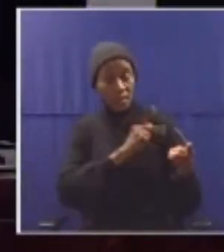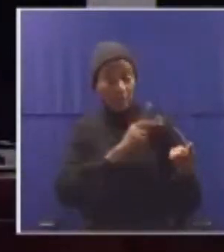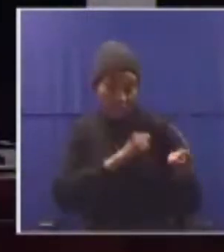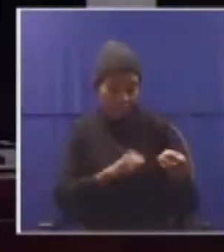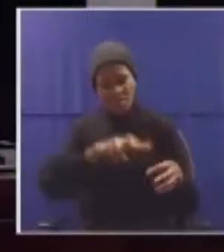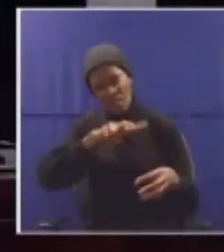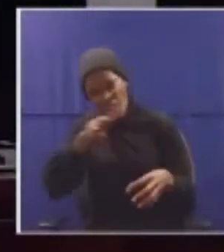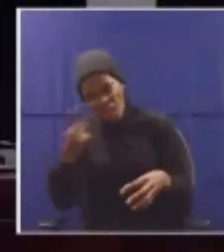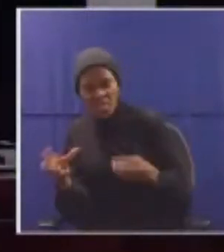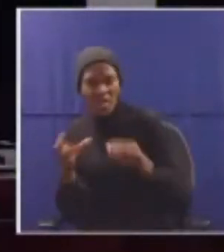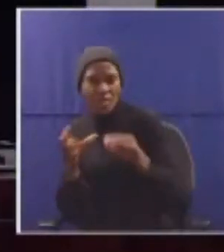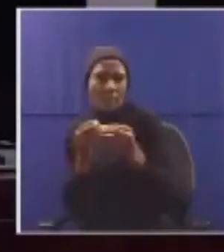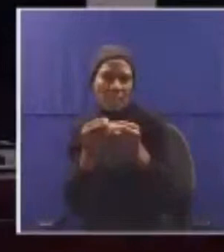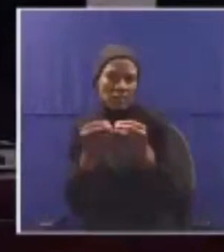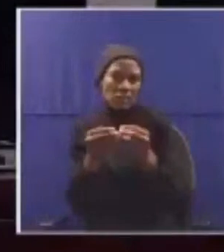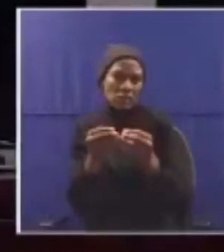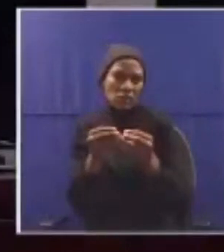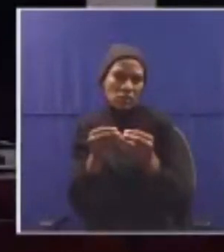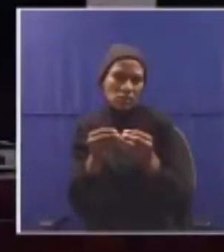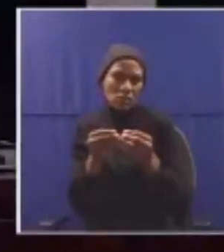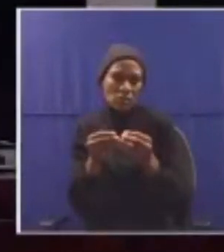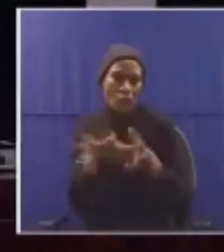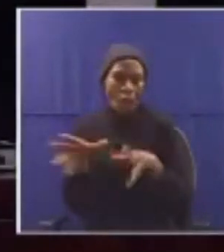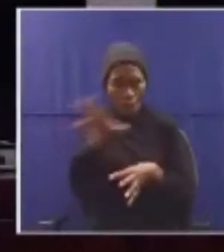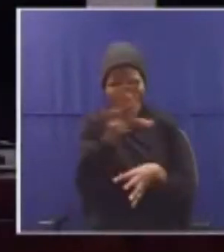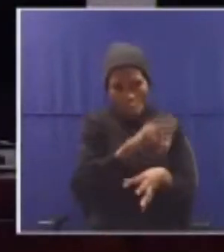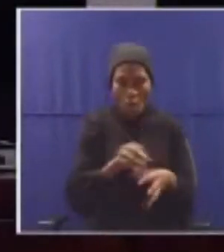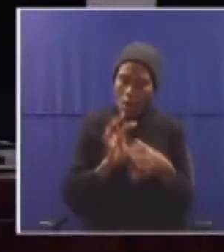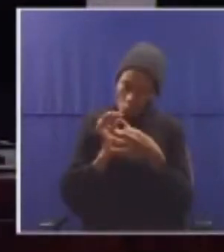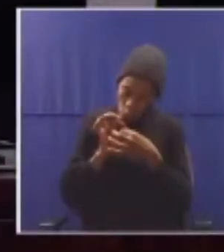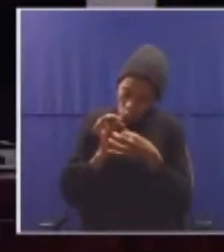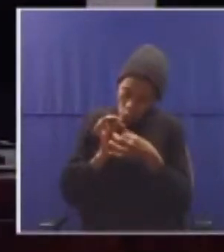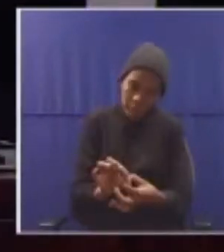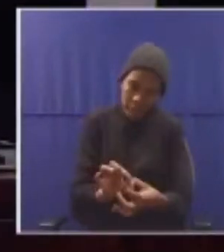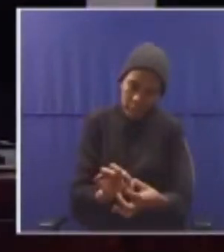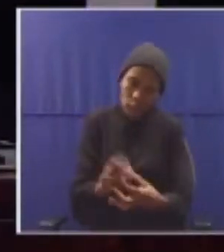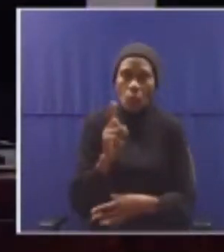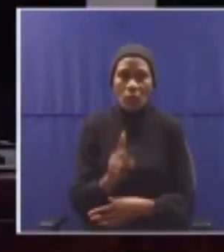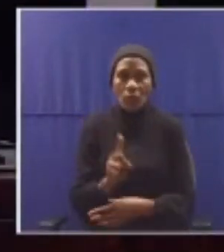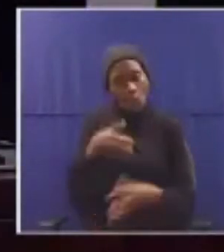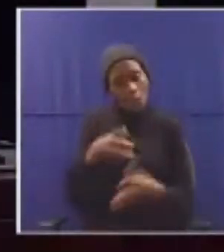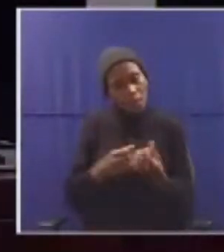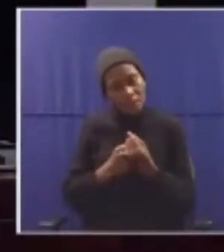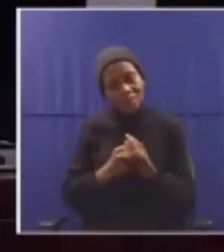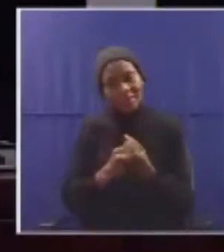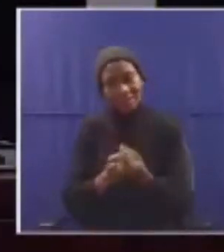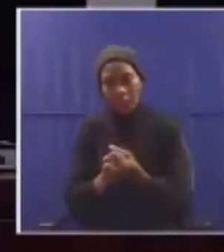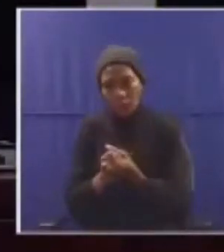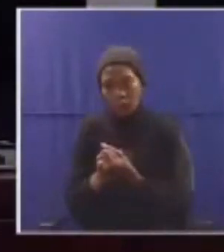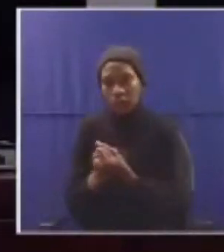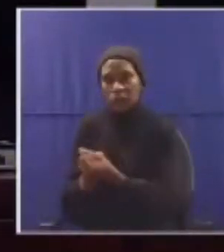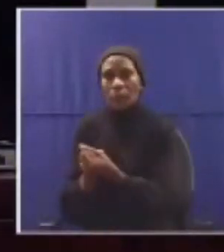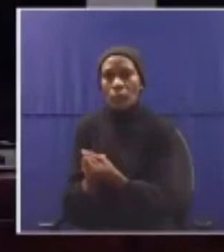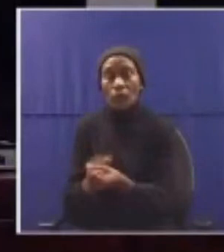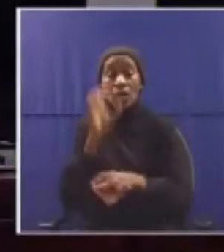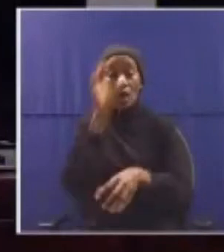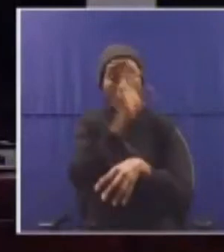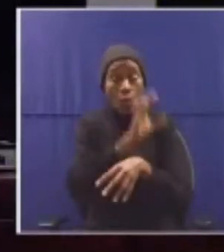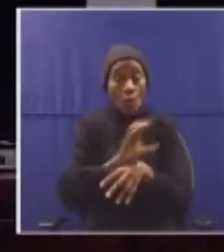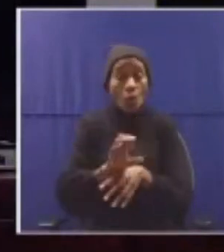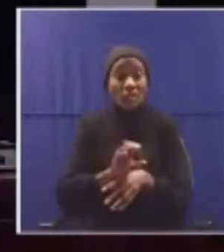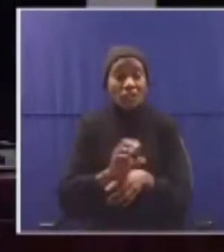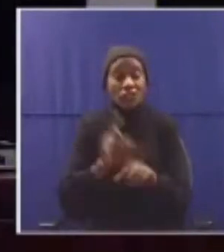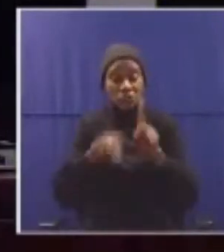other members of the executive have made a commitment to support Sedera College and